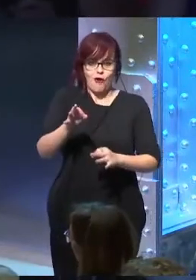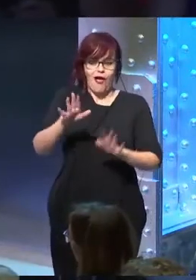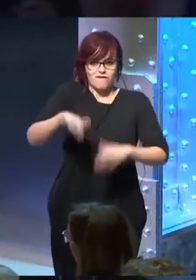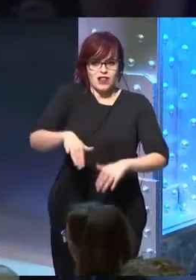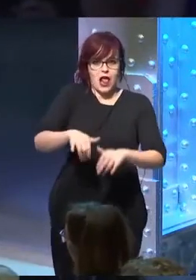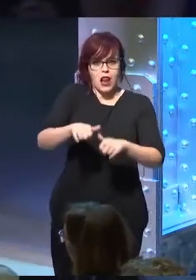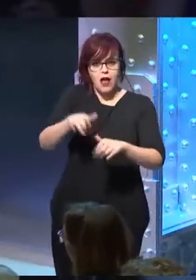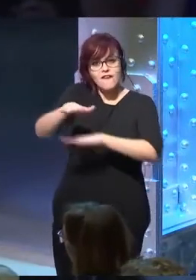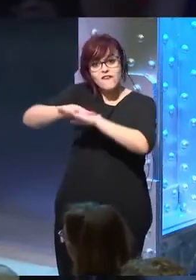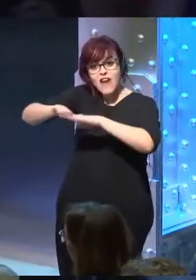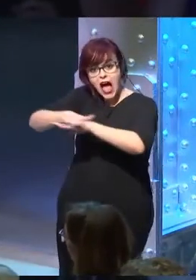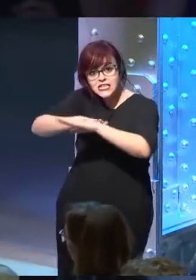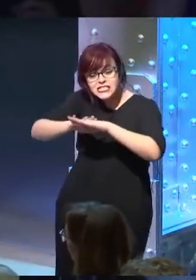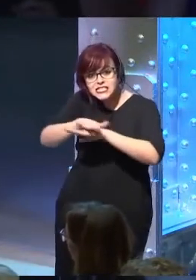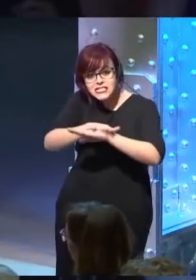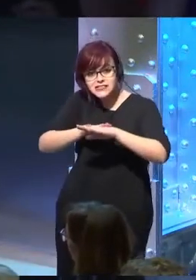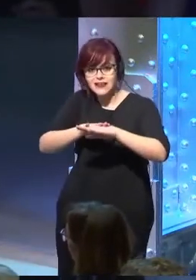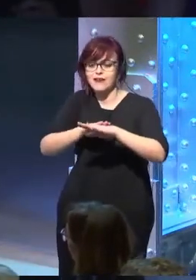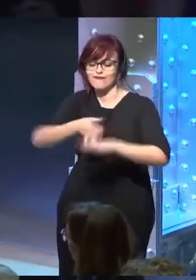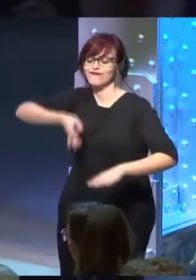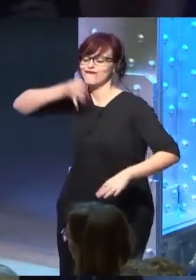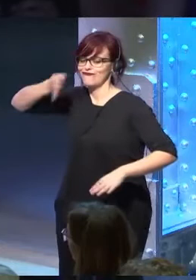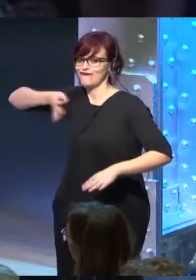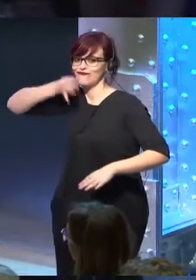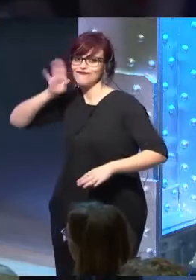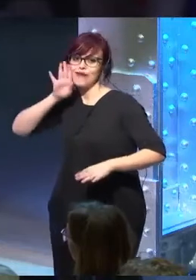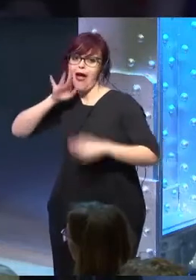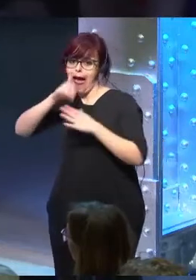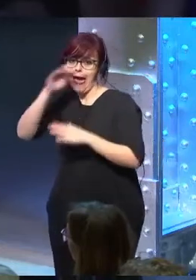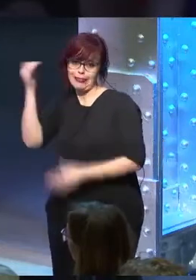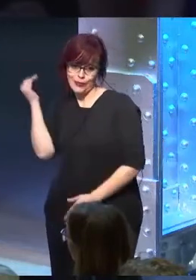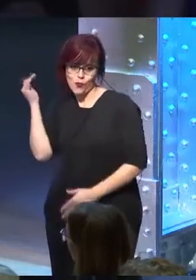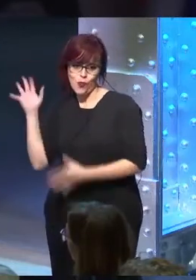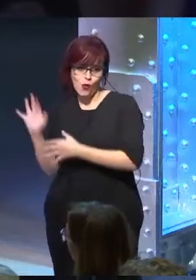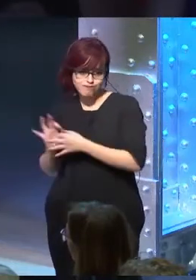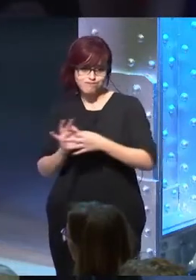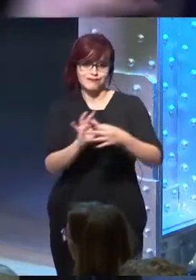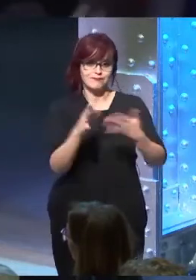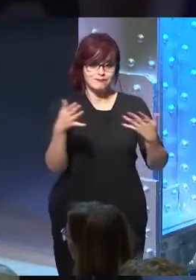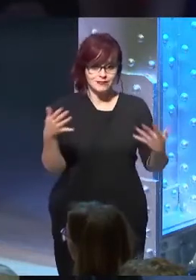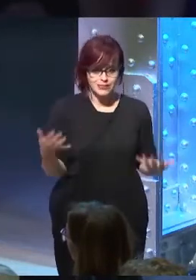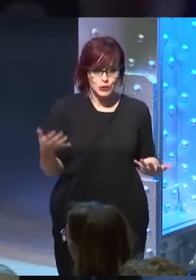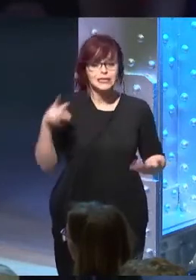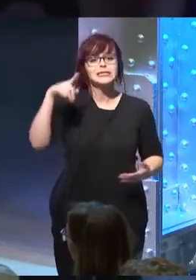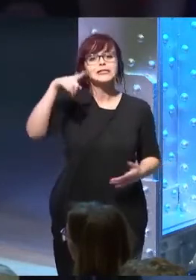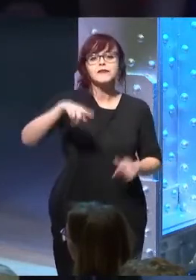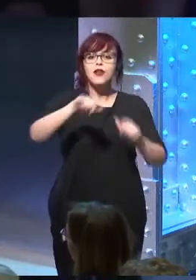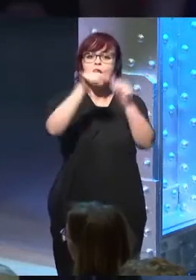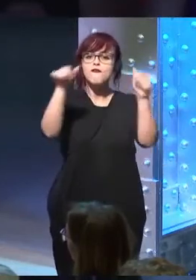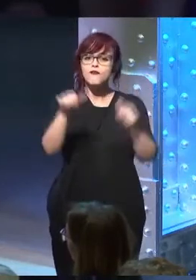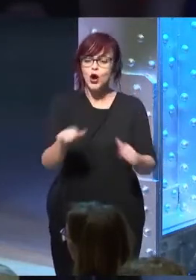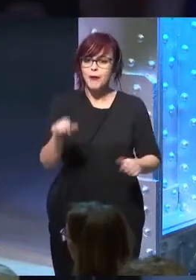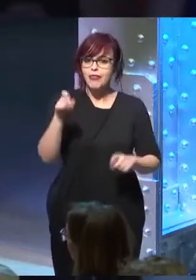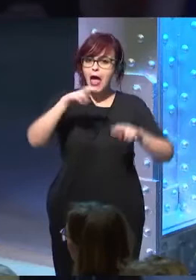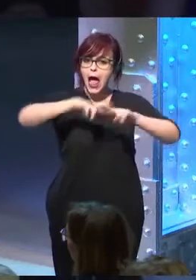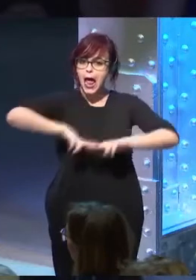ancient speeches and handouts, and our own terms of rhetorical analysis go back directly to